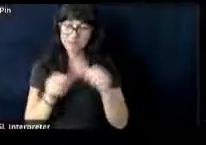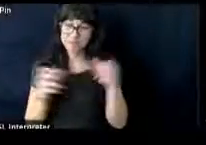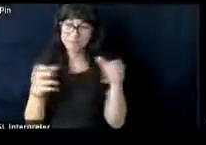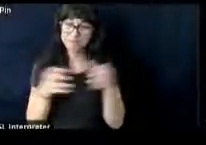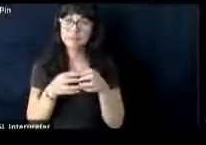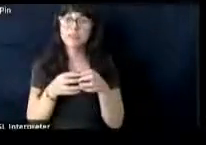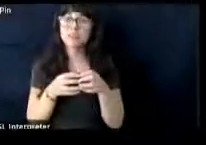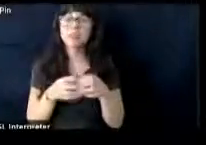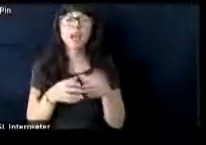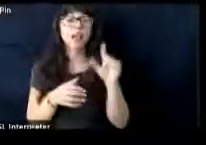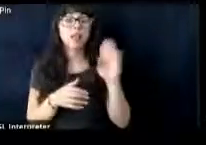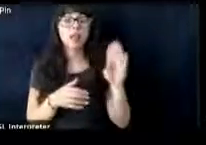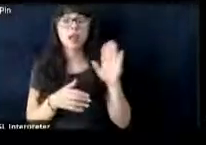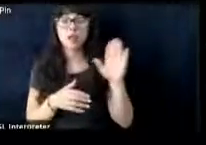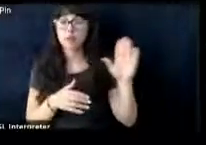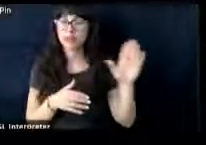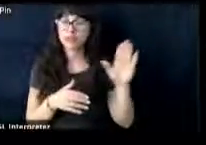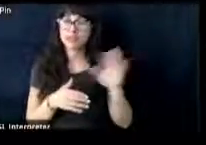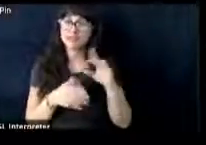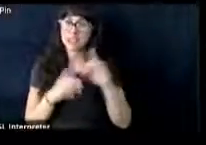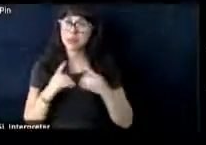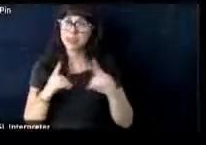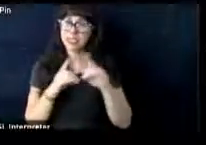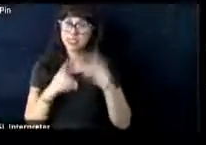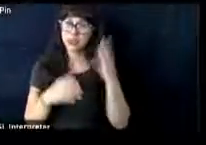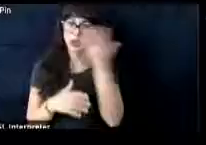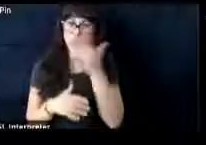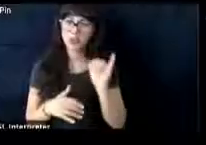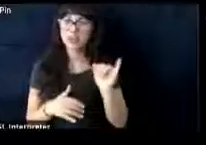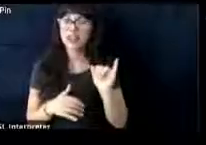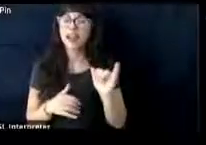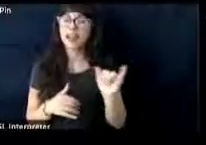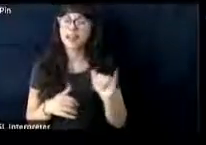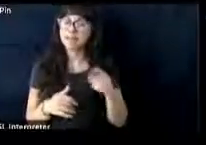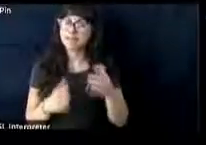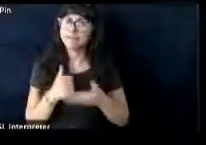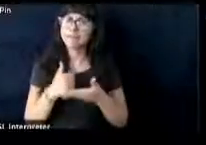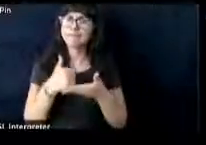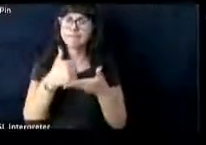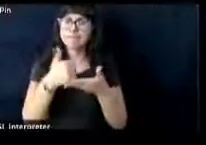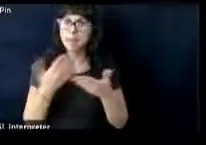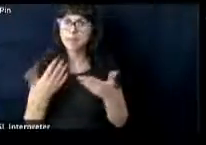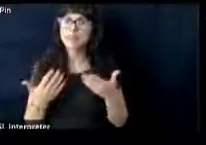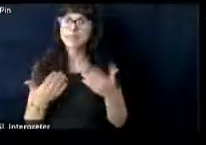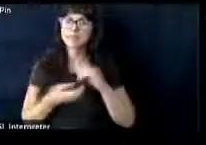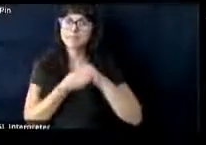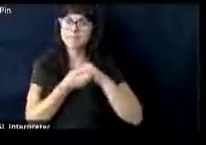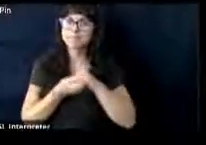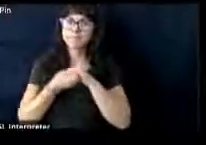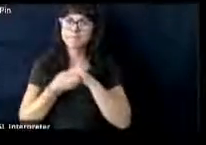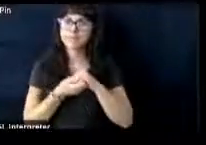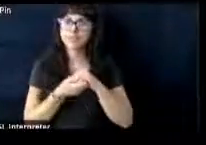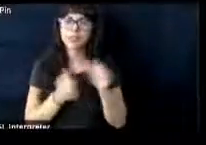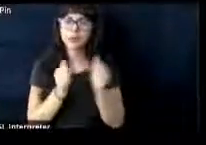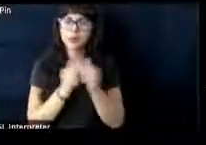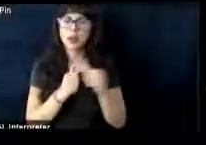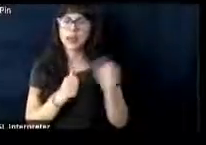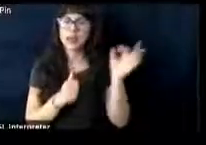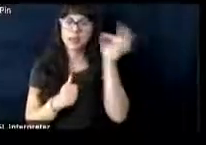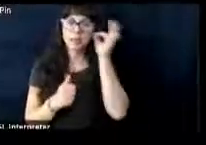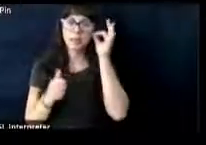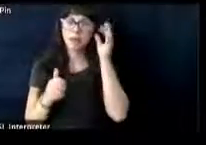way Long Beach is districted now, it has been very helpful for the port to be able to work hand in hand with our elected state and